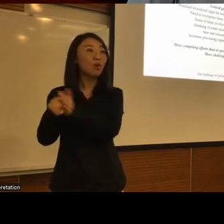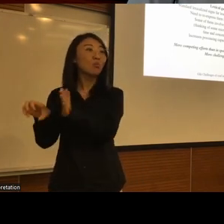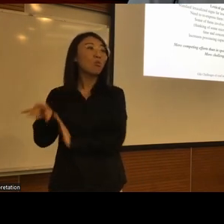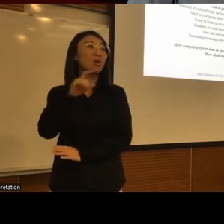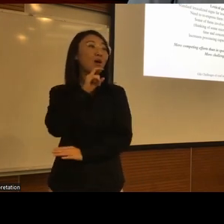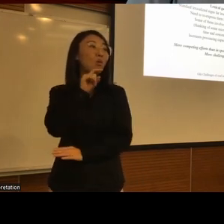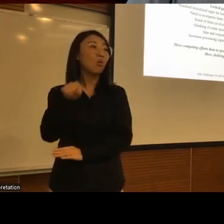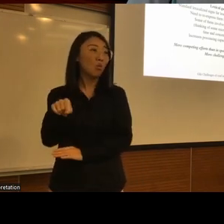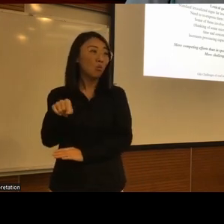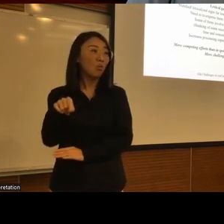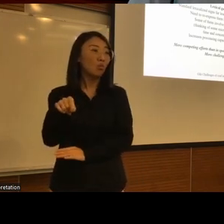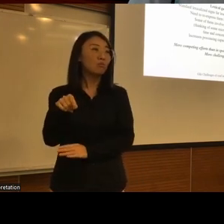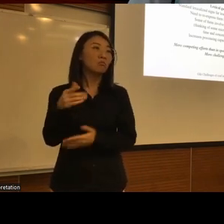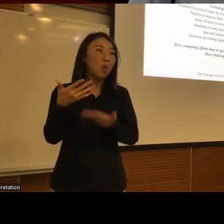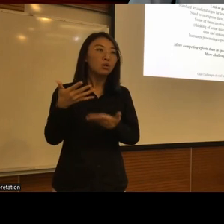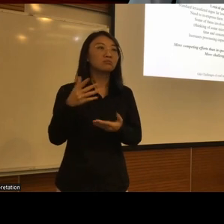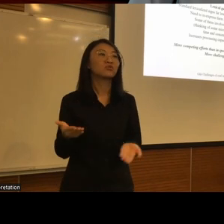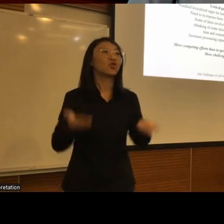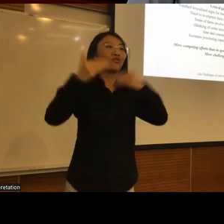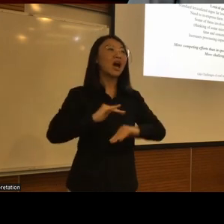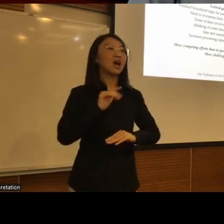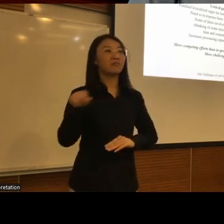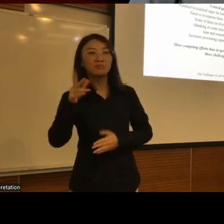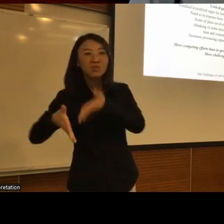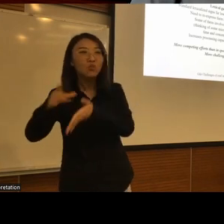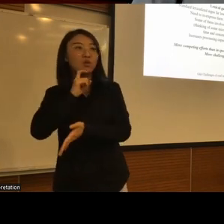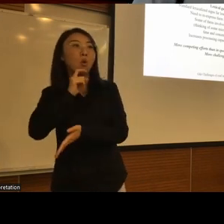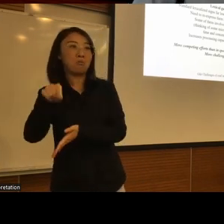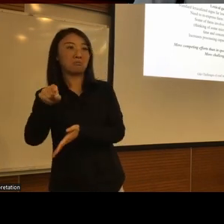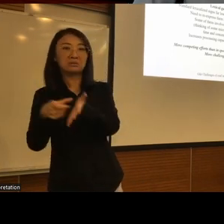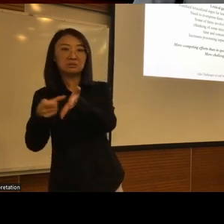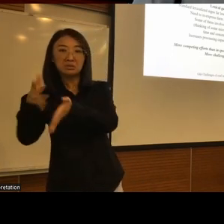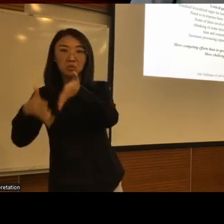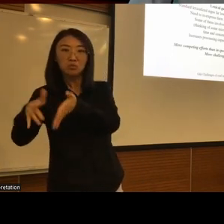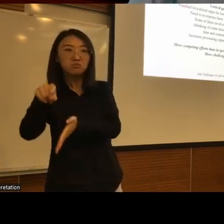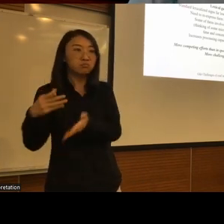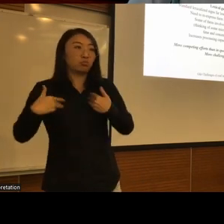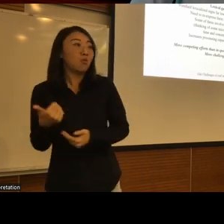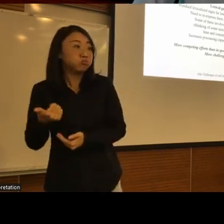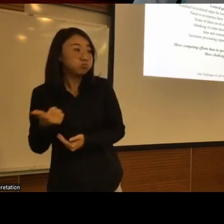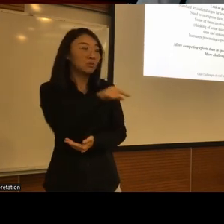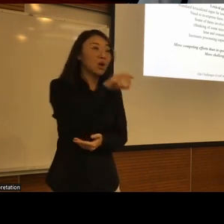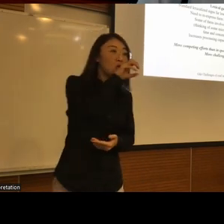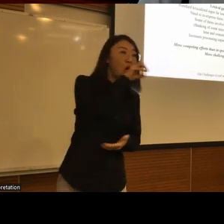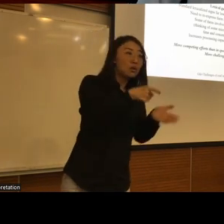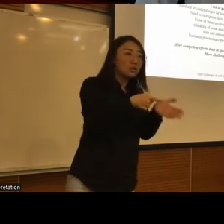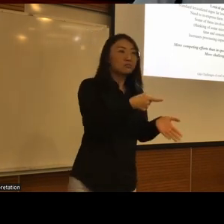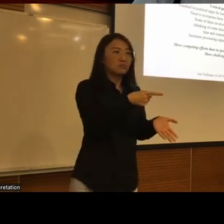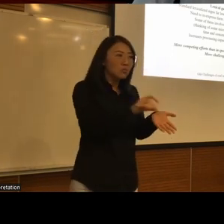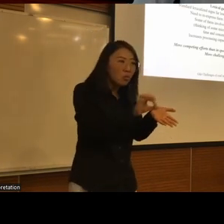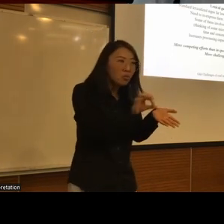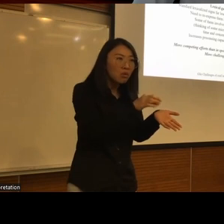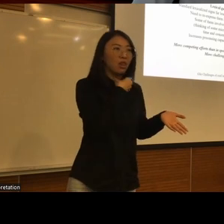a lexical gap could exist the other way around. A sign that exists in your sign language, but that doesn't exist in a